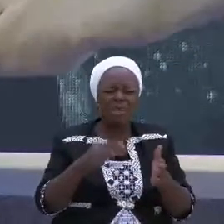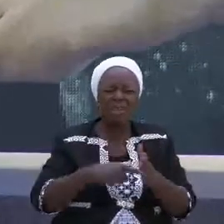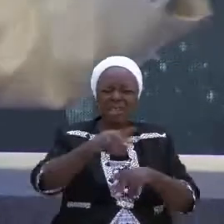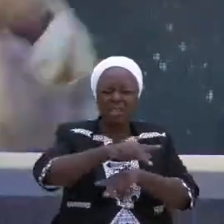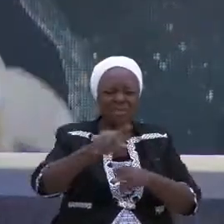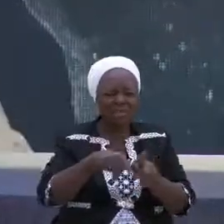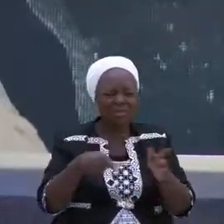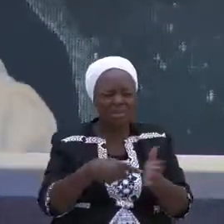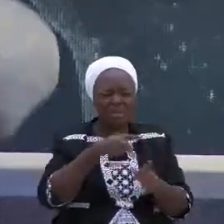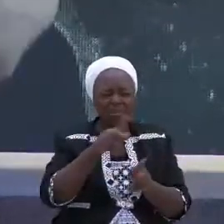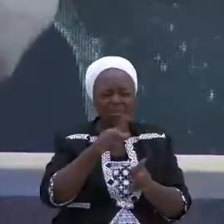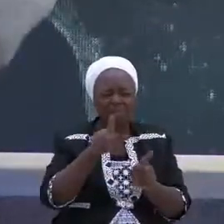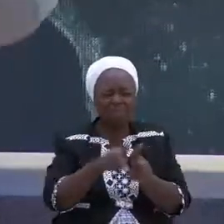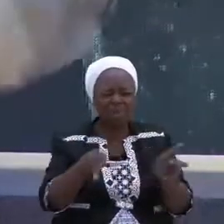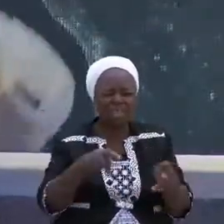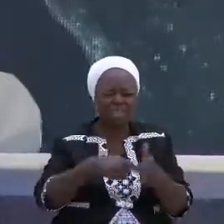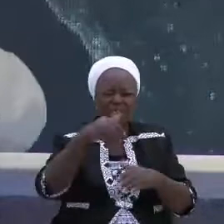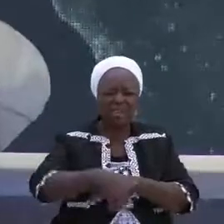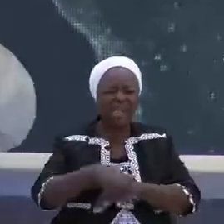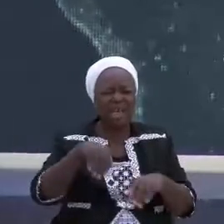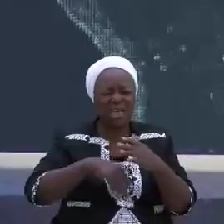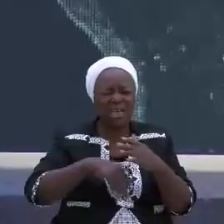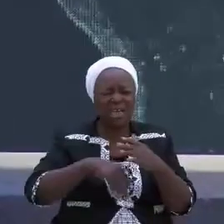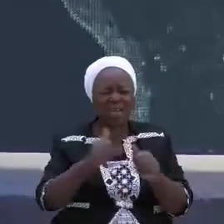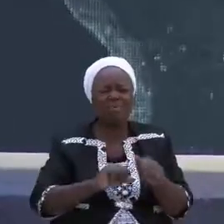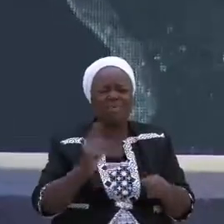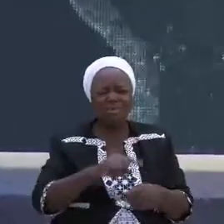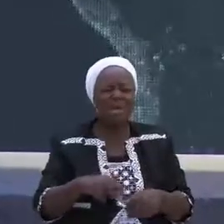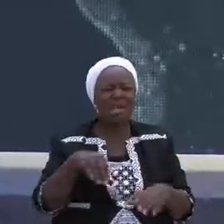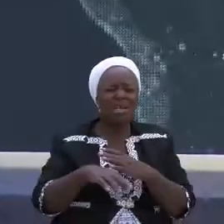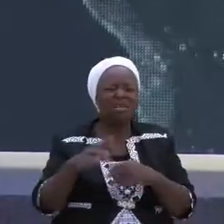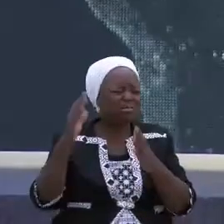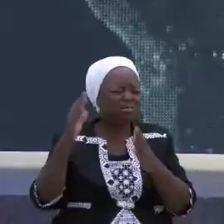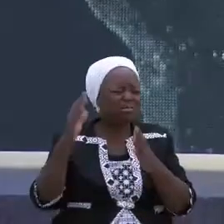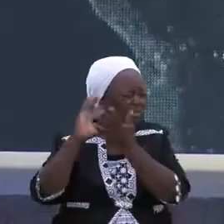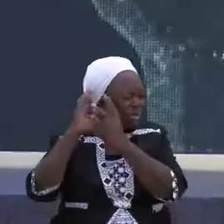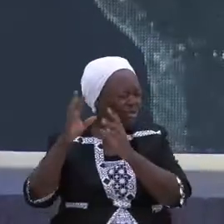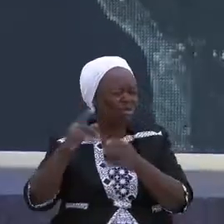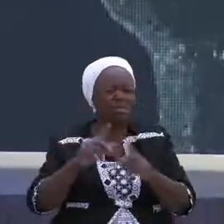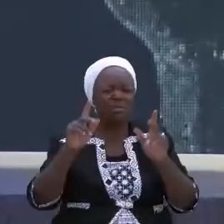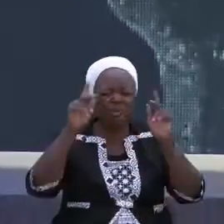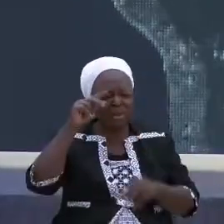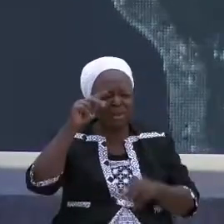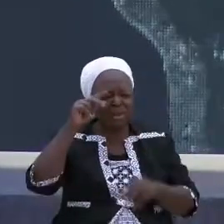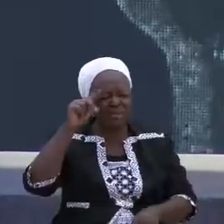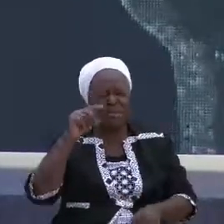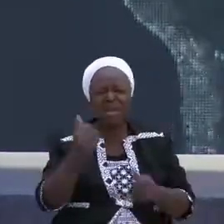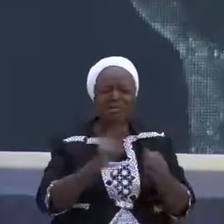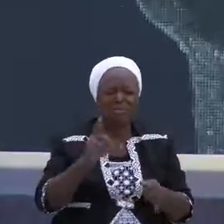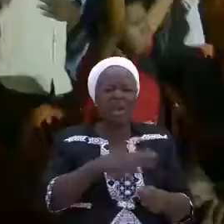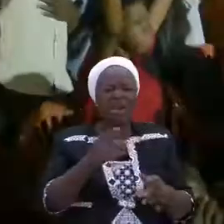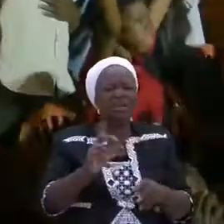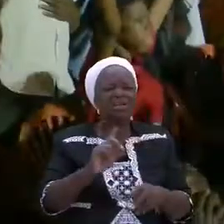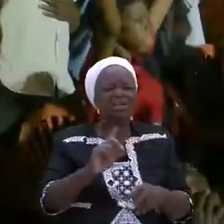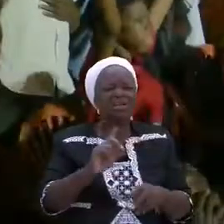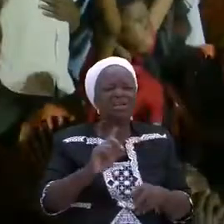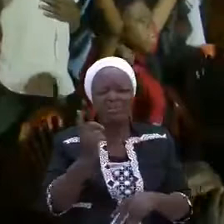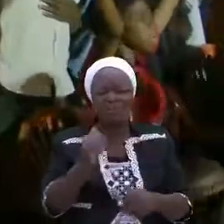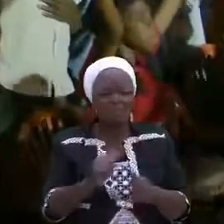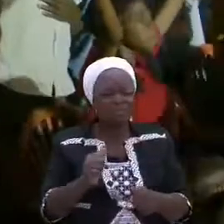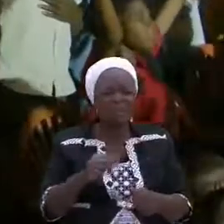everywhere radio television anywhere everywhere tonight in jesus